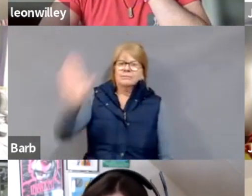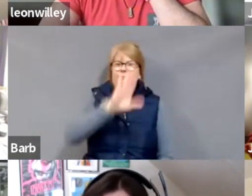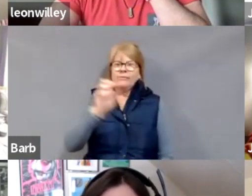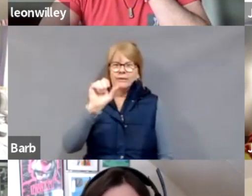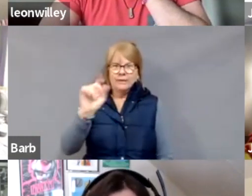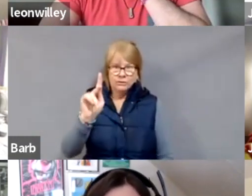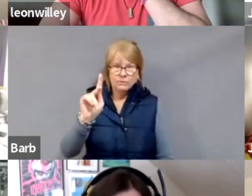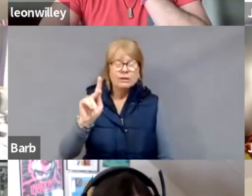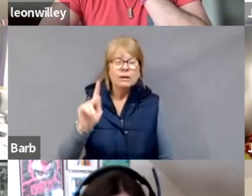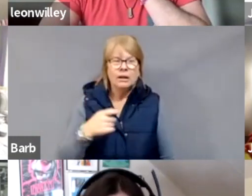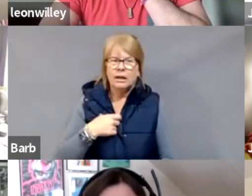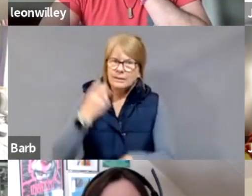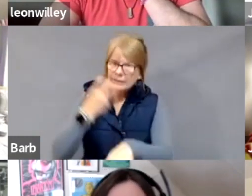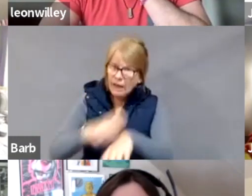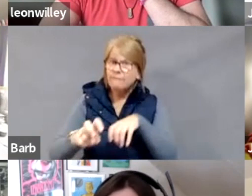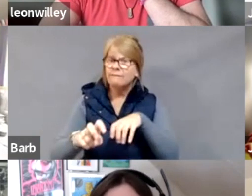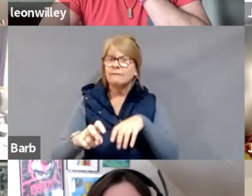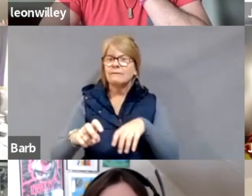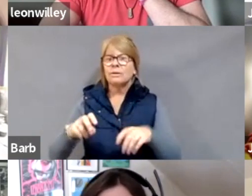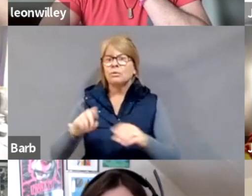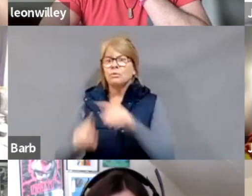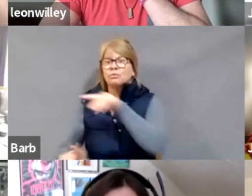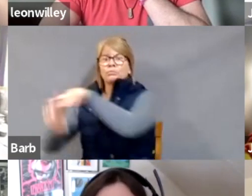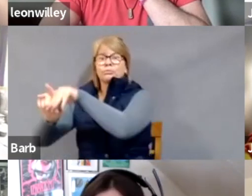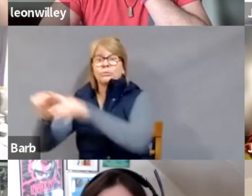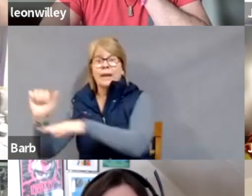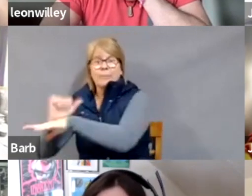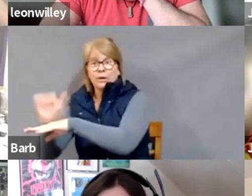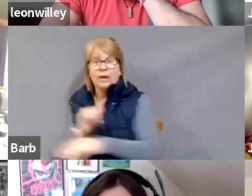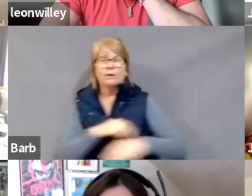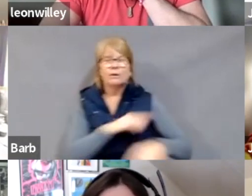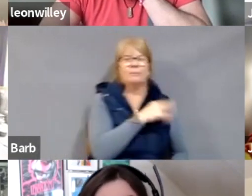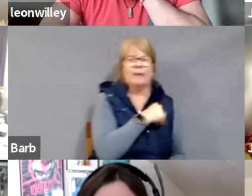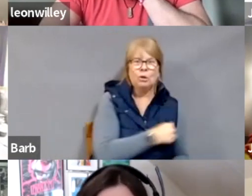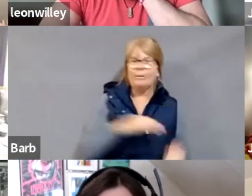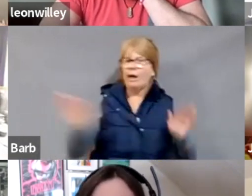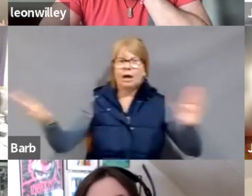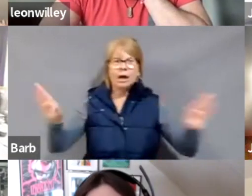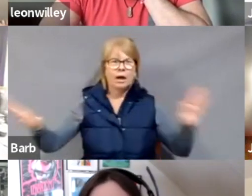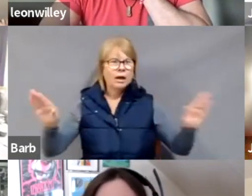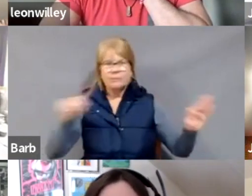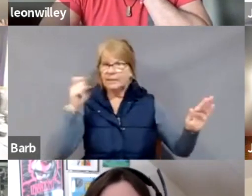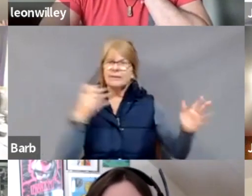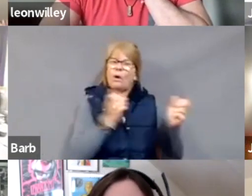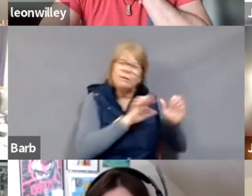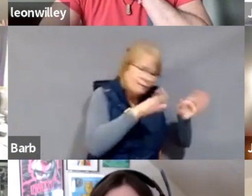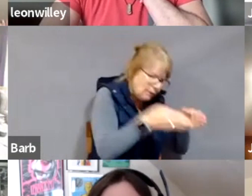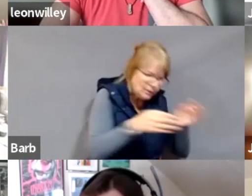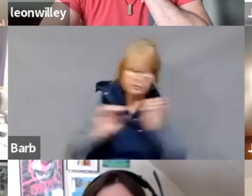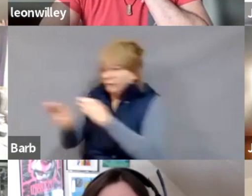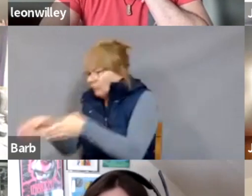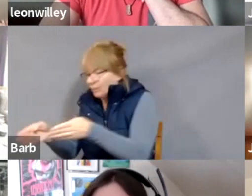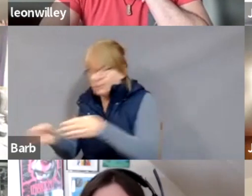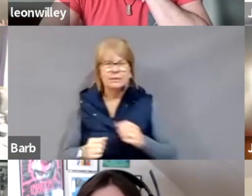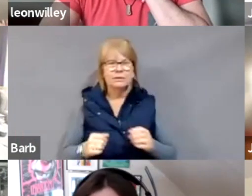applying to auditions in like Alberta and Winnipeg because I get the response that they're only seeing local people, and then I'll see